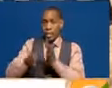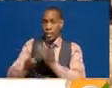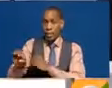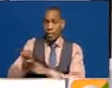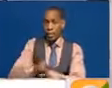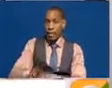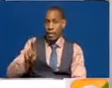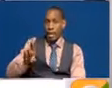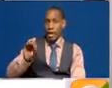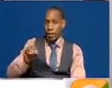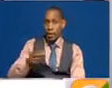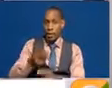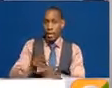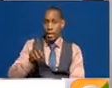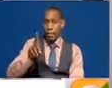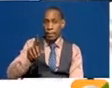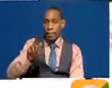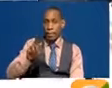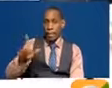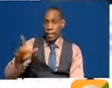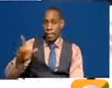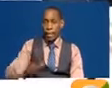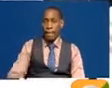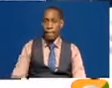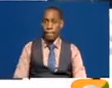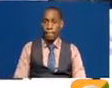East returning officer Daniel Musyoka.